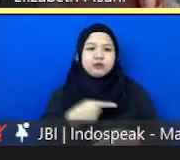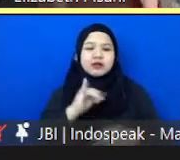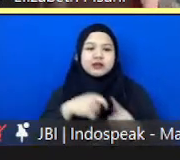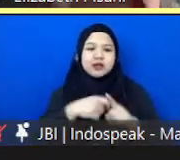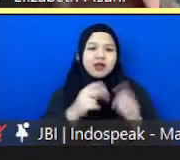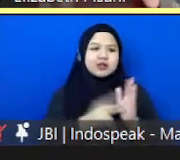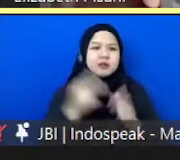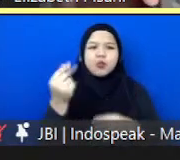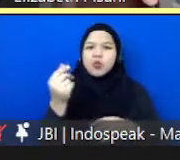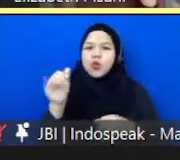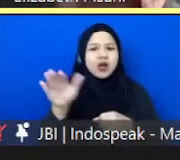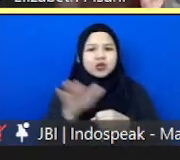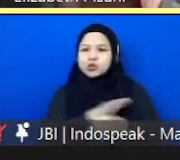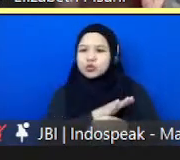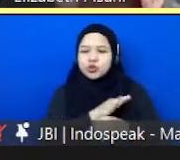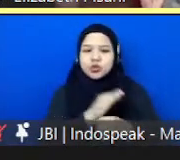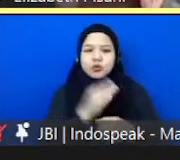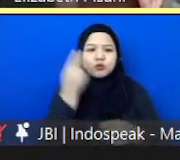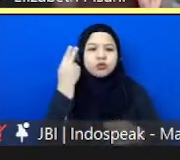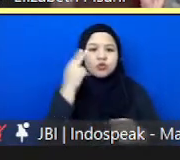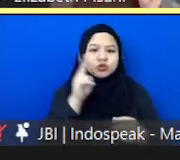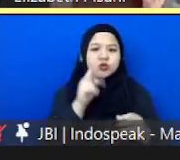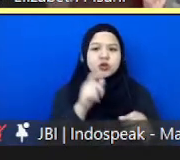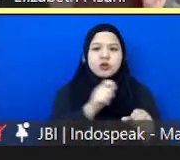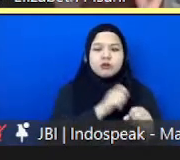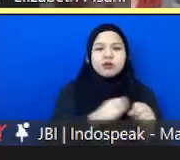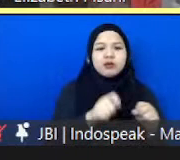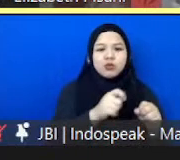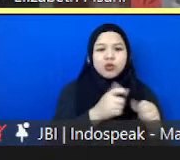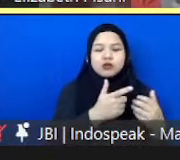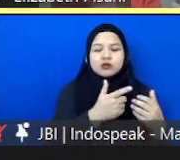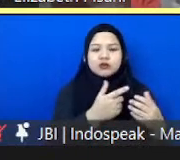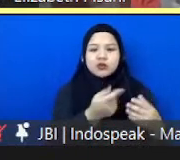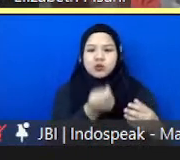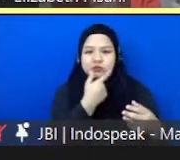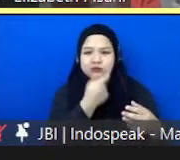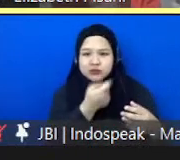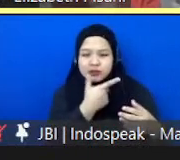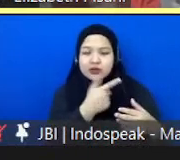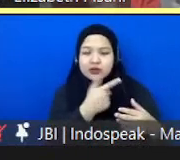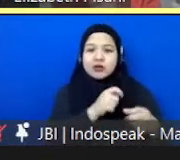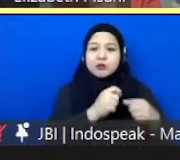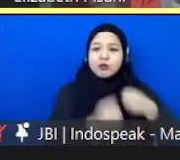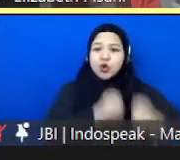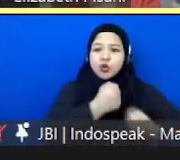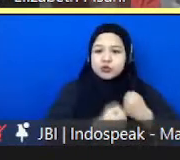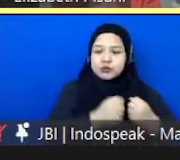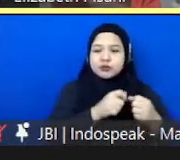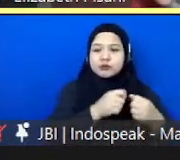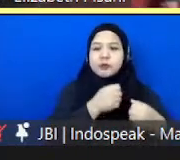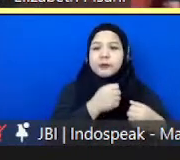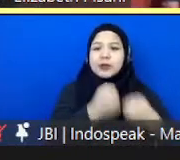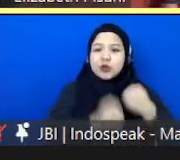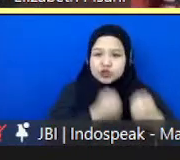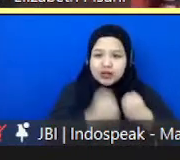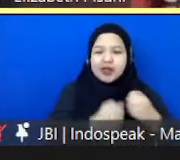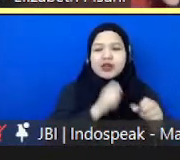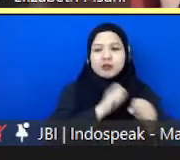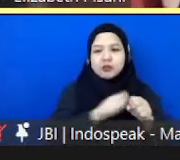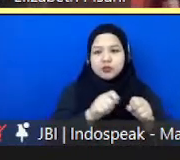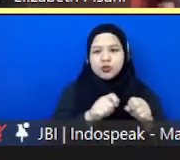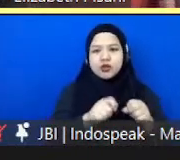and we're going to target the private sector, which interestingly in the Indonesian market is called